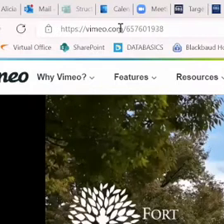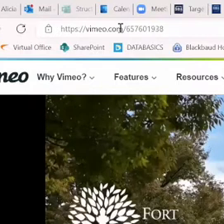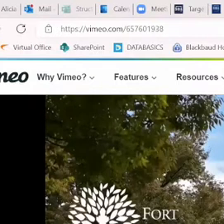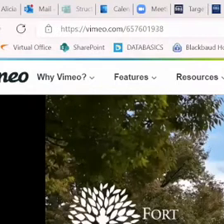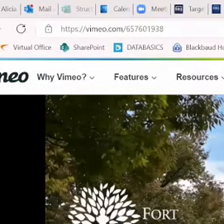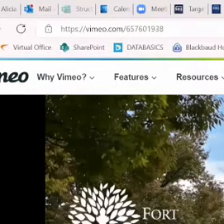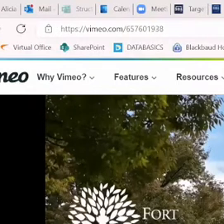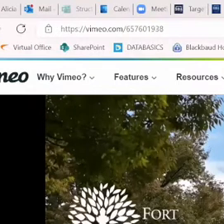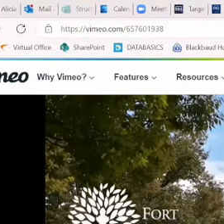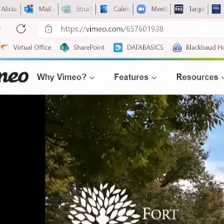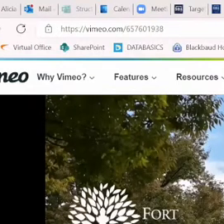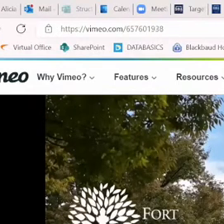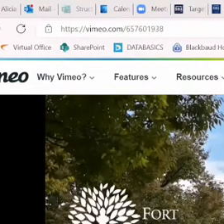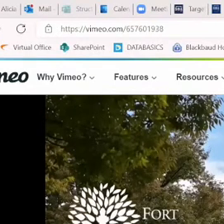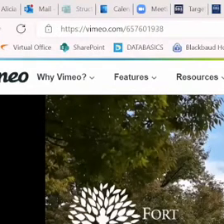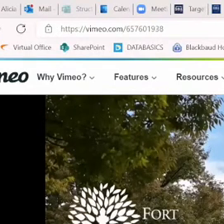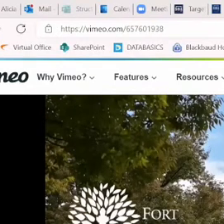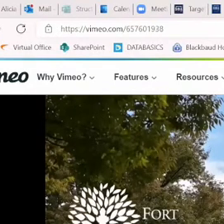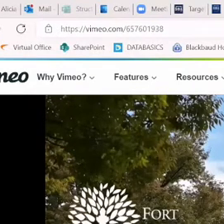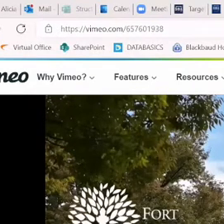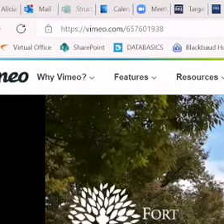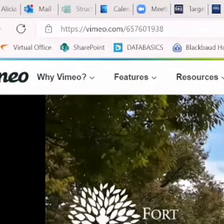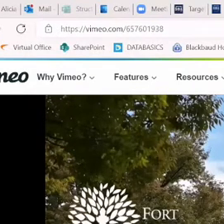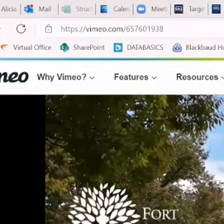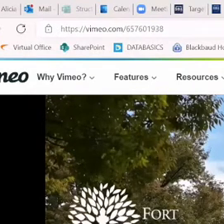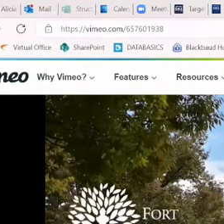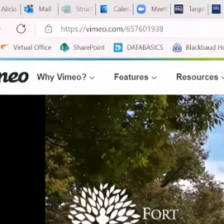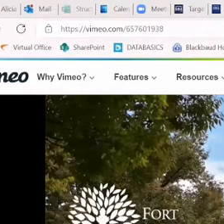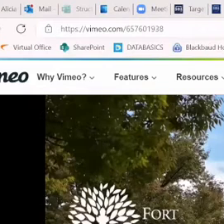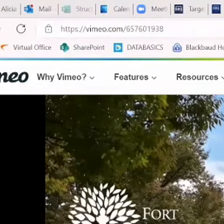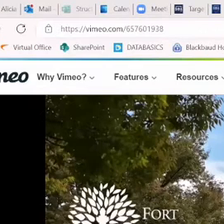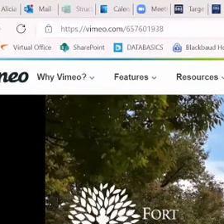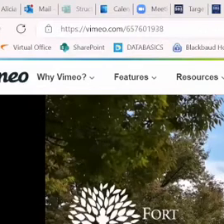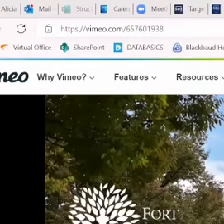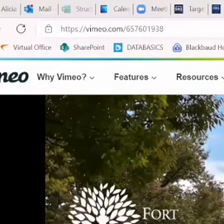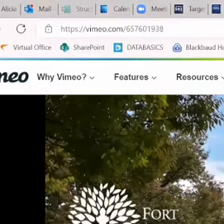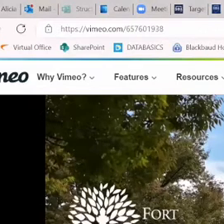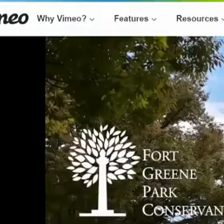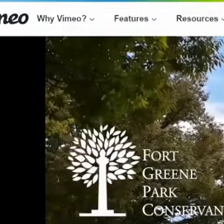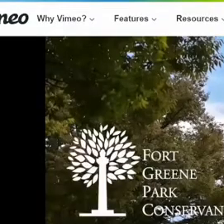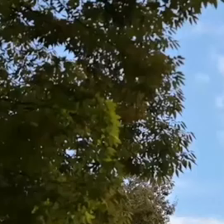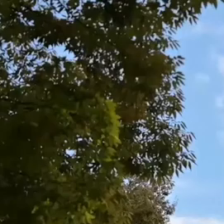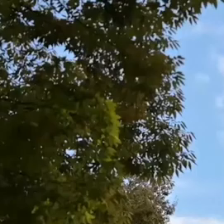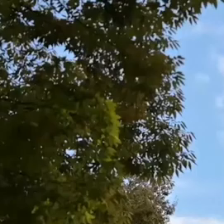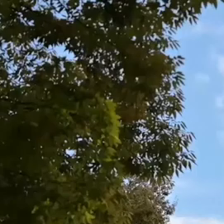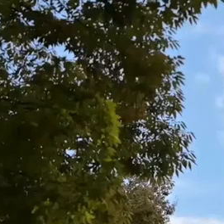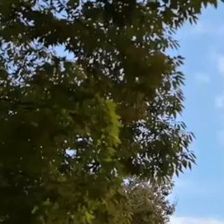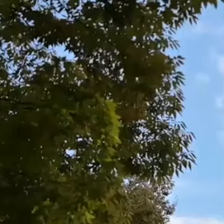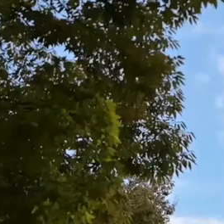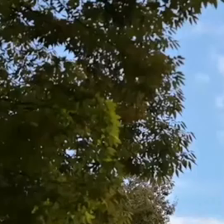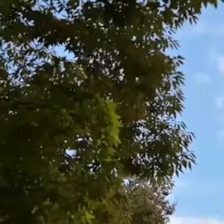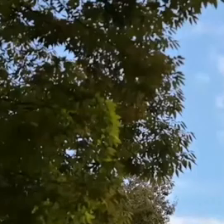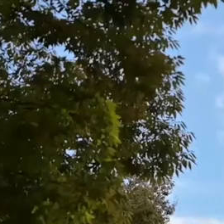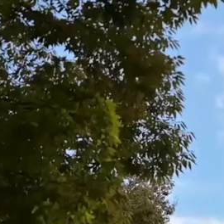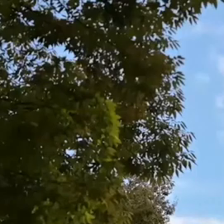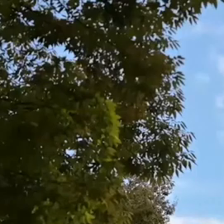Yep, I'm doing it now. Does everyone see it on the screen? Yeah. Okay, great. I'm gonna just increase and then start